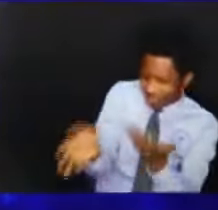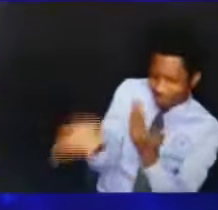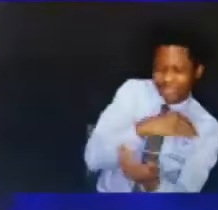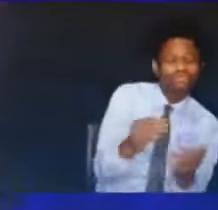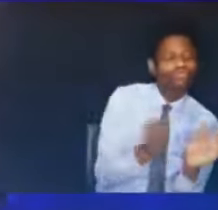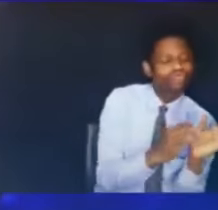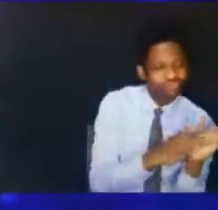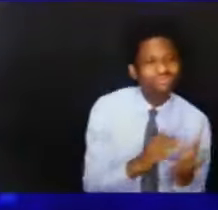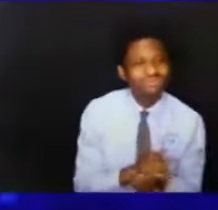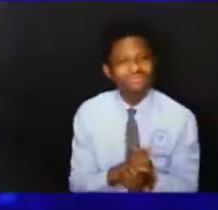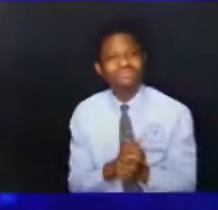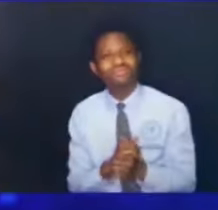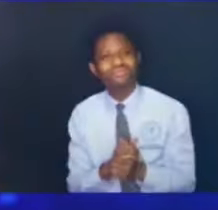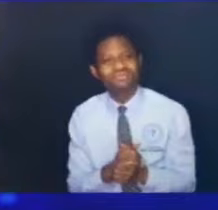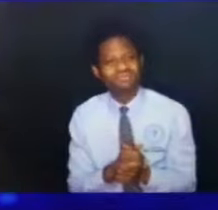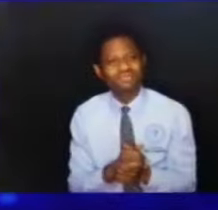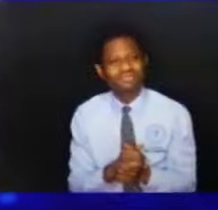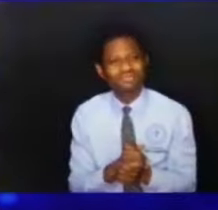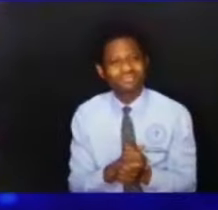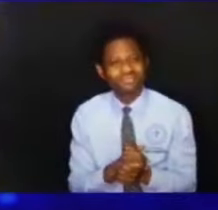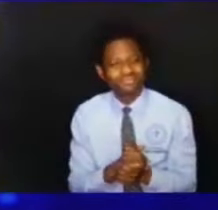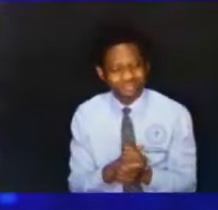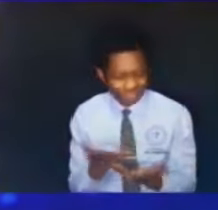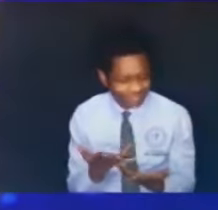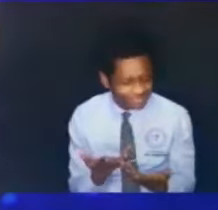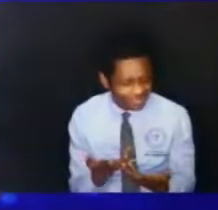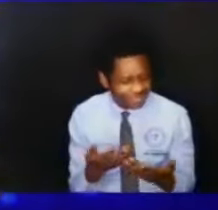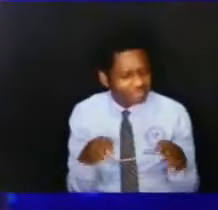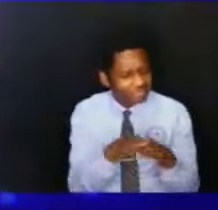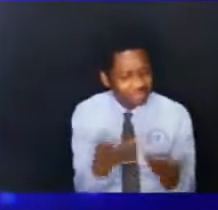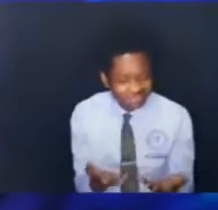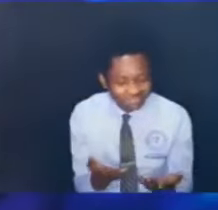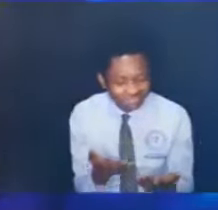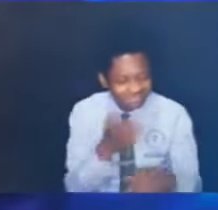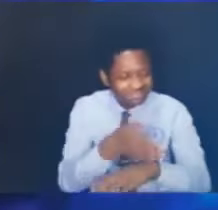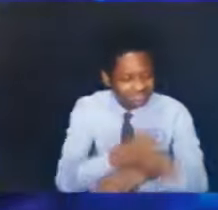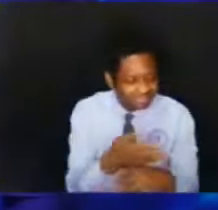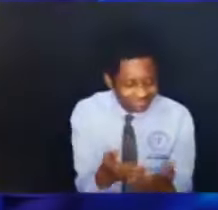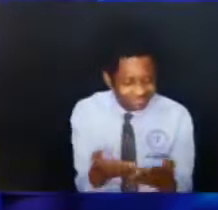and so when we close he said veric see I took this I I'm not the